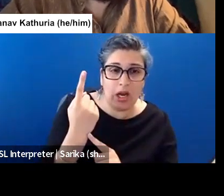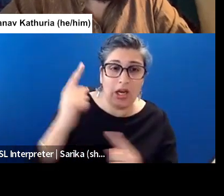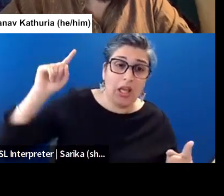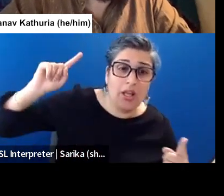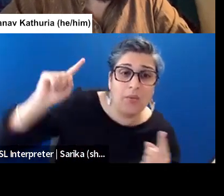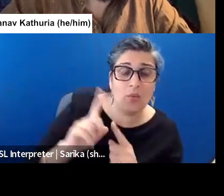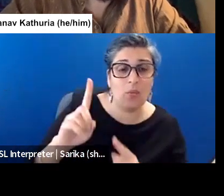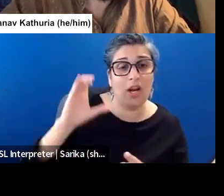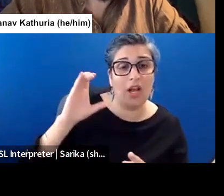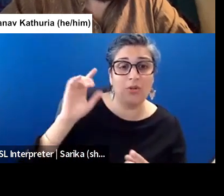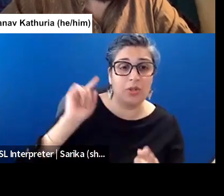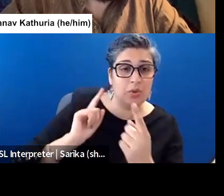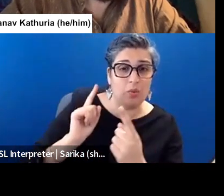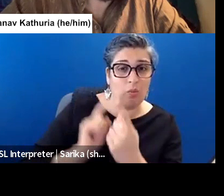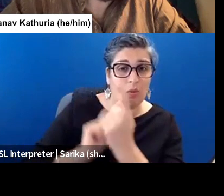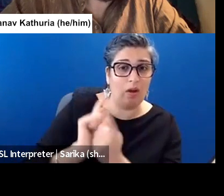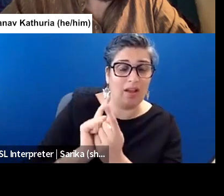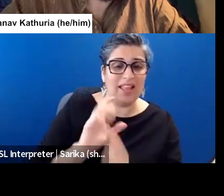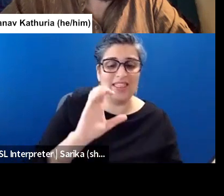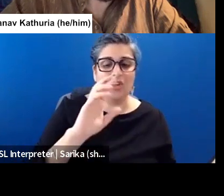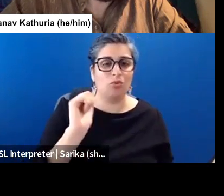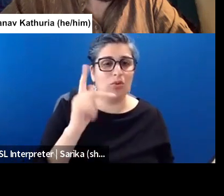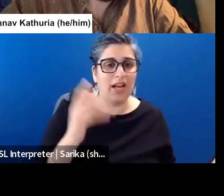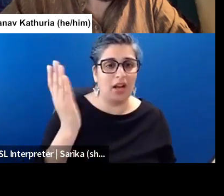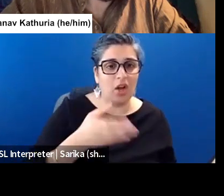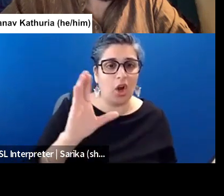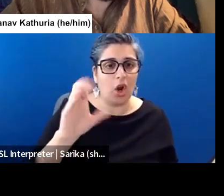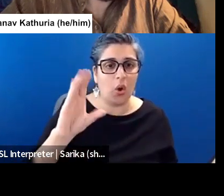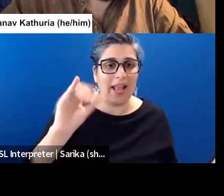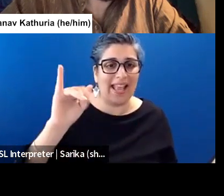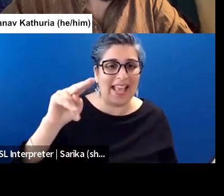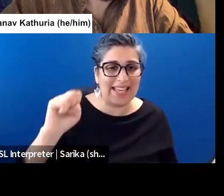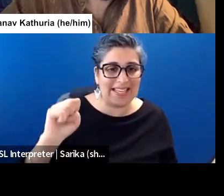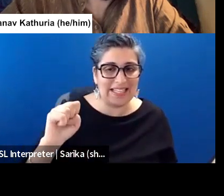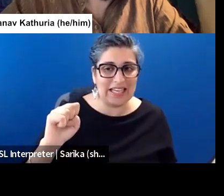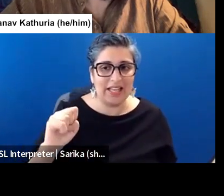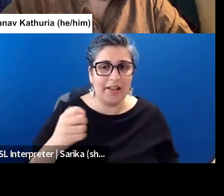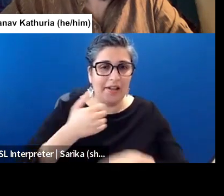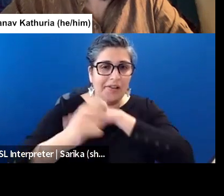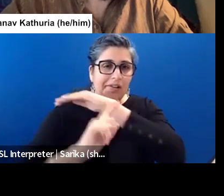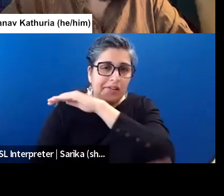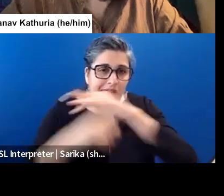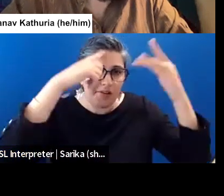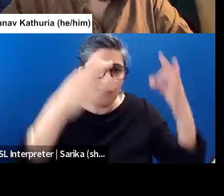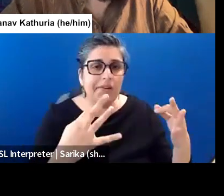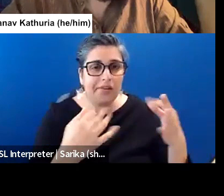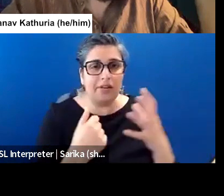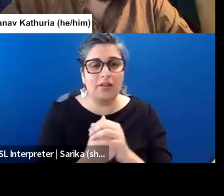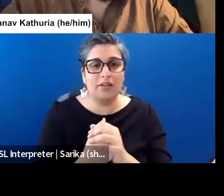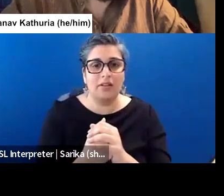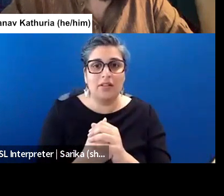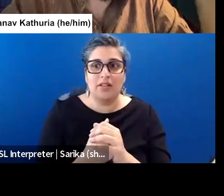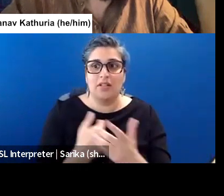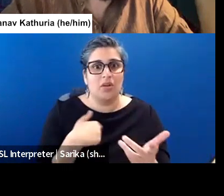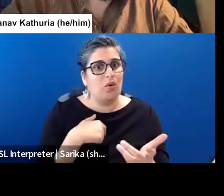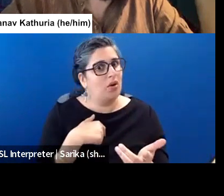100-to-1 disparities in the crack cocaine sentences. And, you know, we had to go to the mat to even